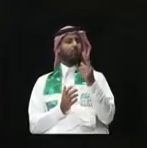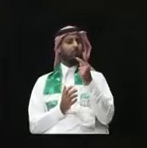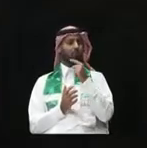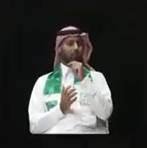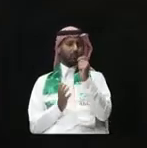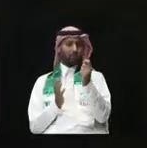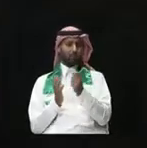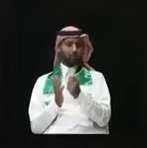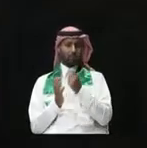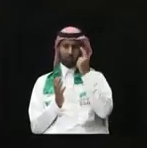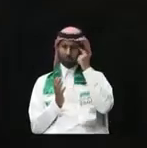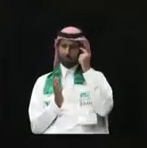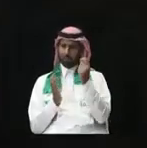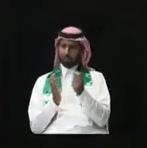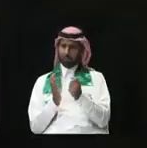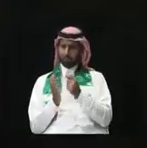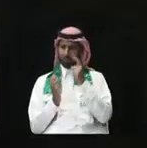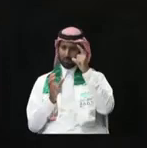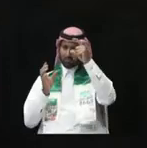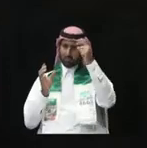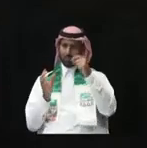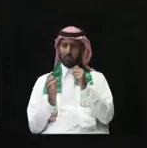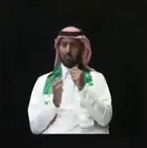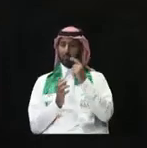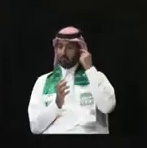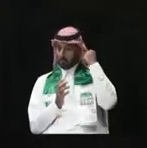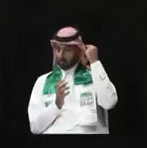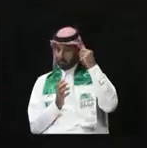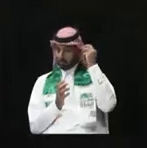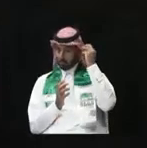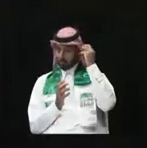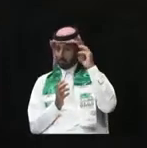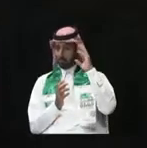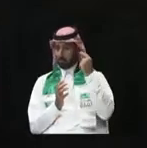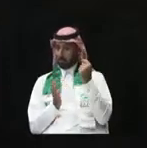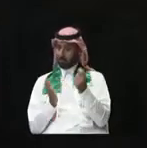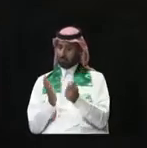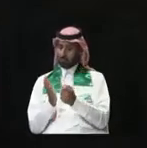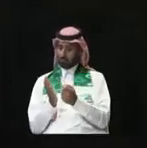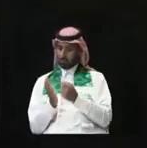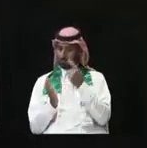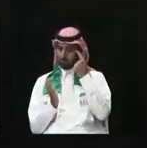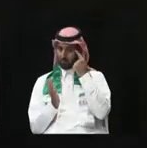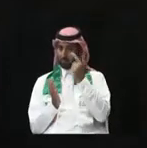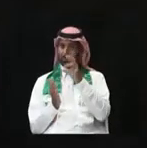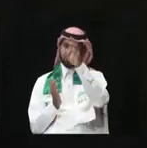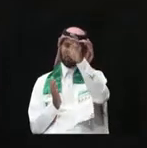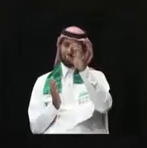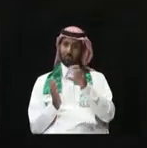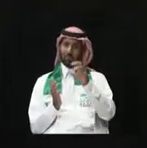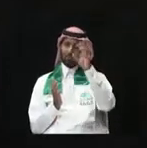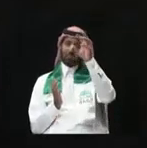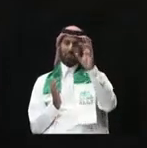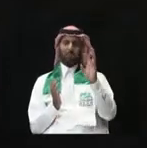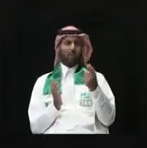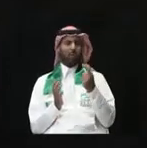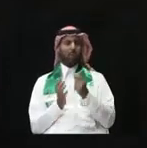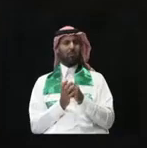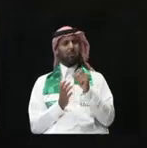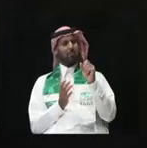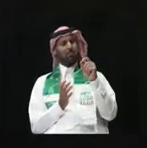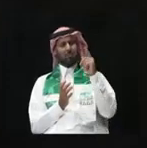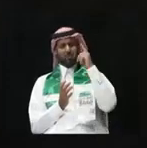take notes on a written text. You will listen to a text, then you're going to take notes on this